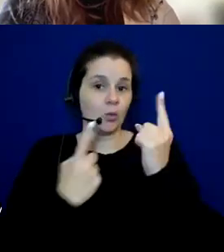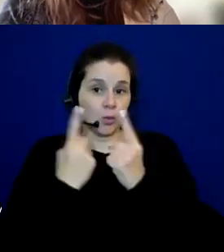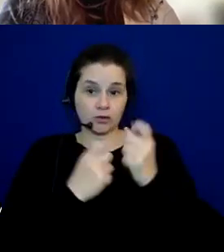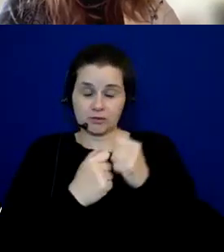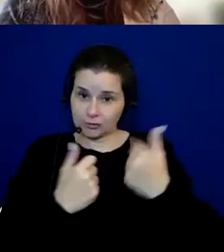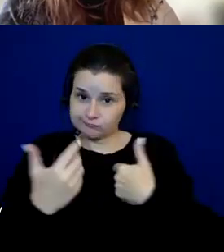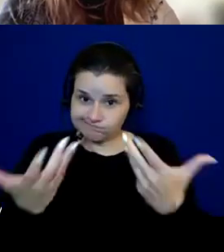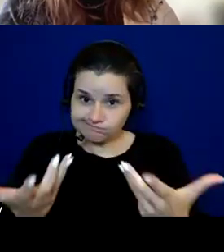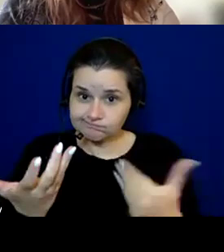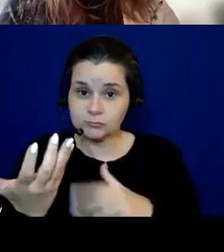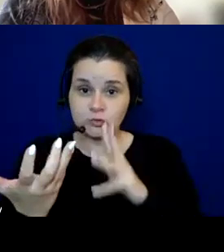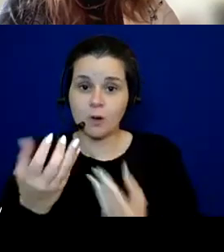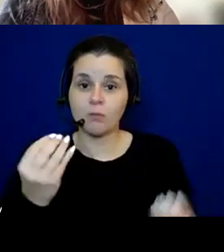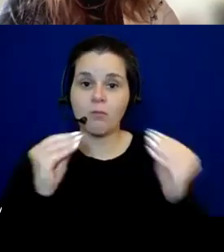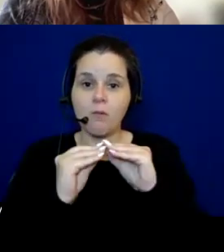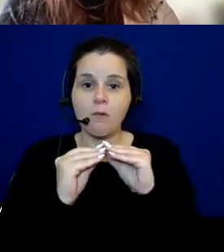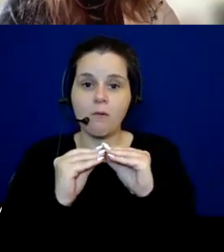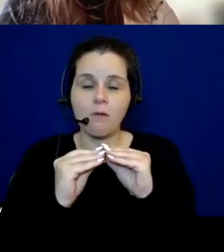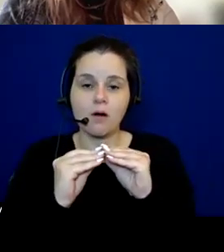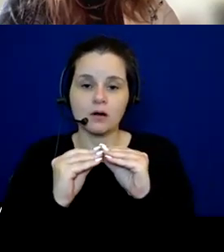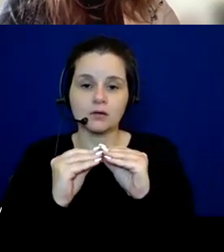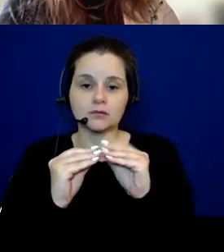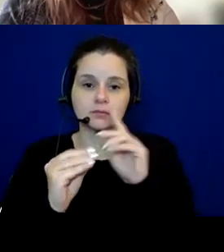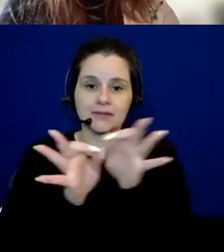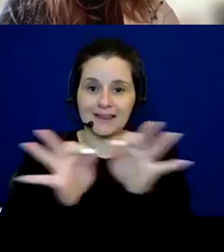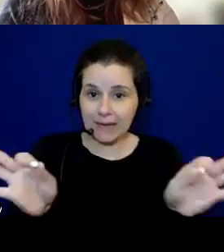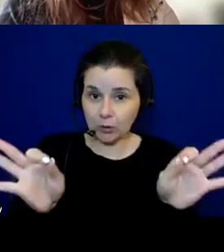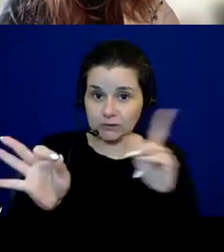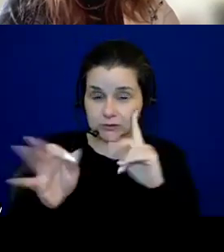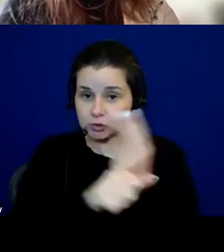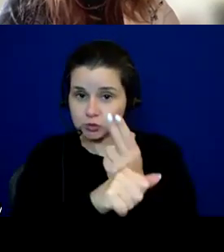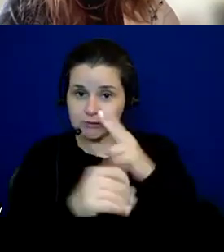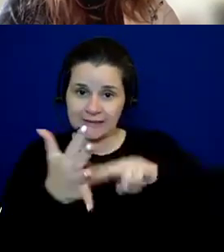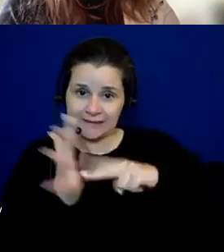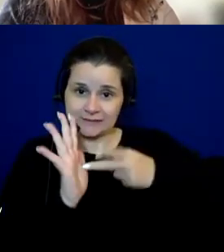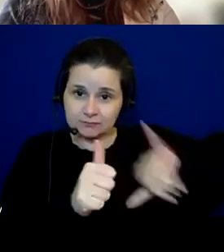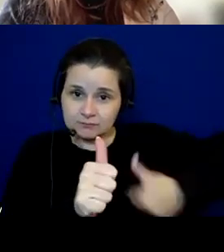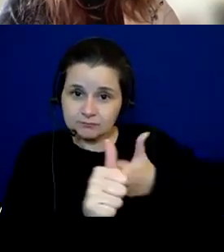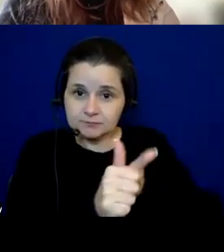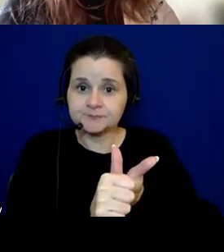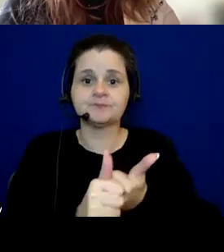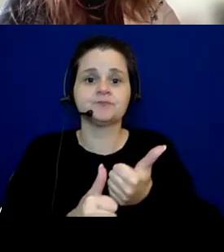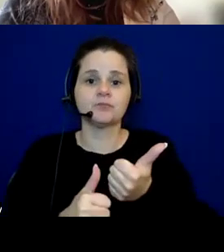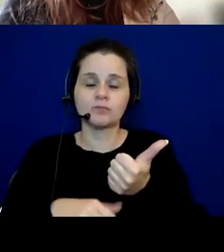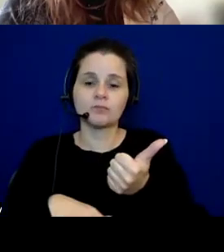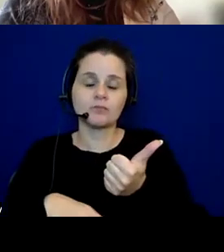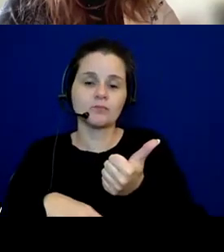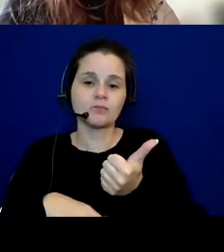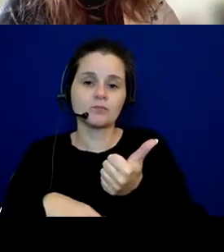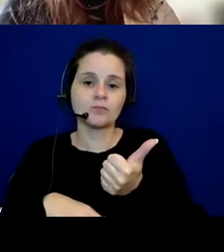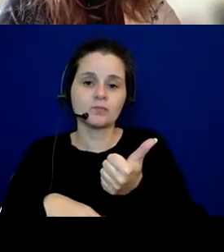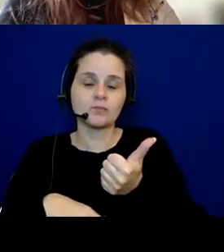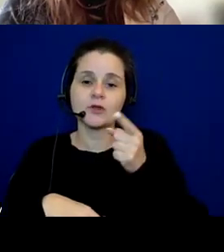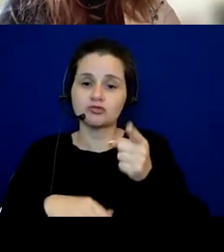speak about the language that was used and the intention that was put into